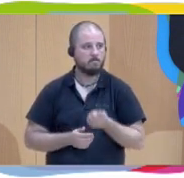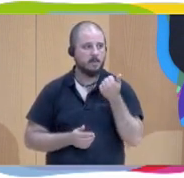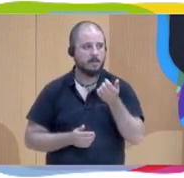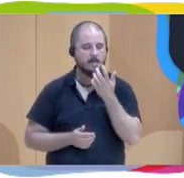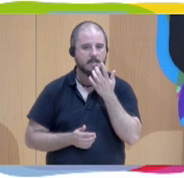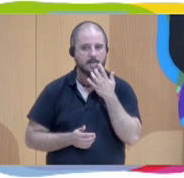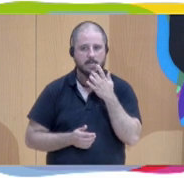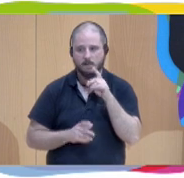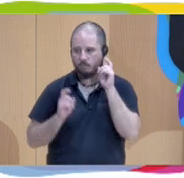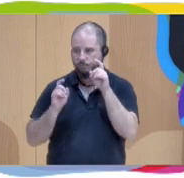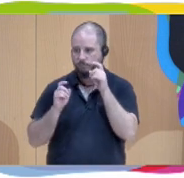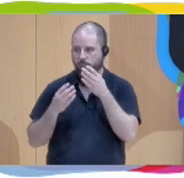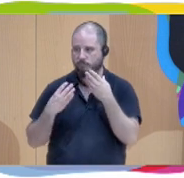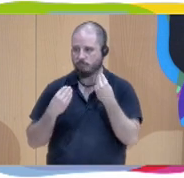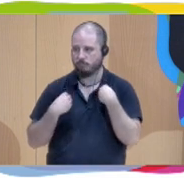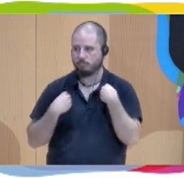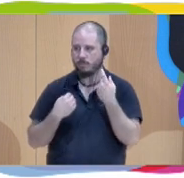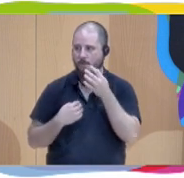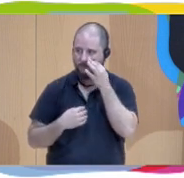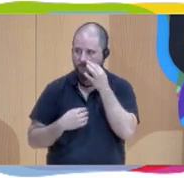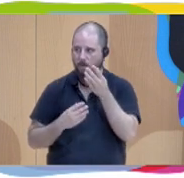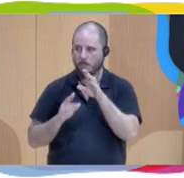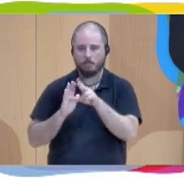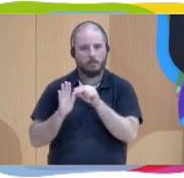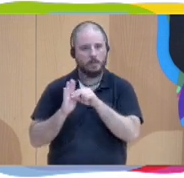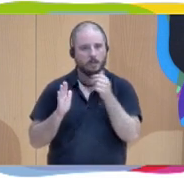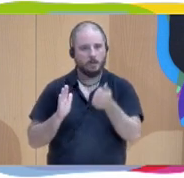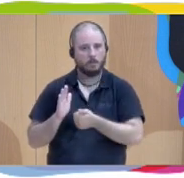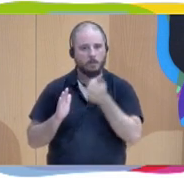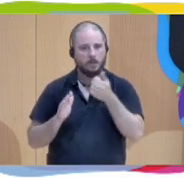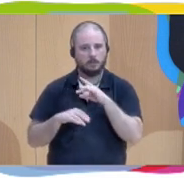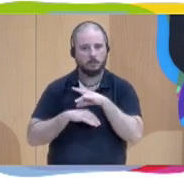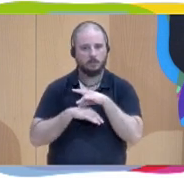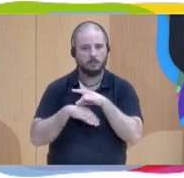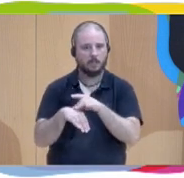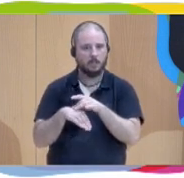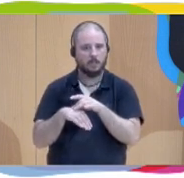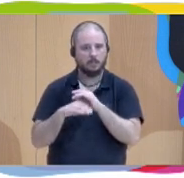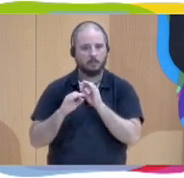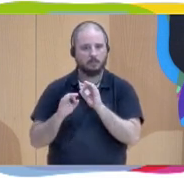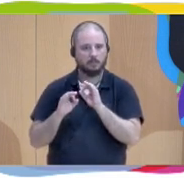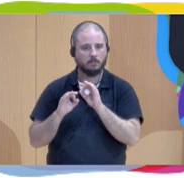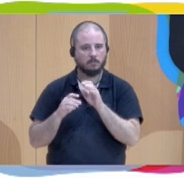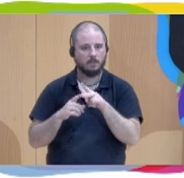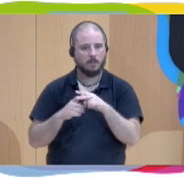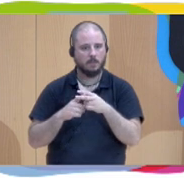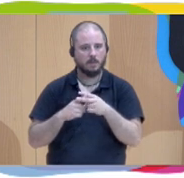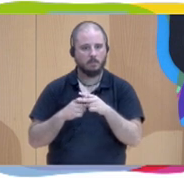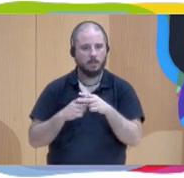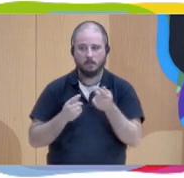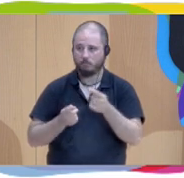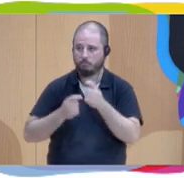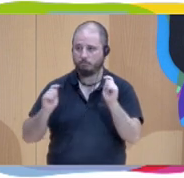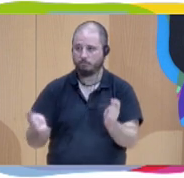And also a tool guide, but now as we heard before, it has now been published and it will be distributed to you